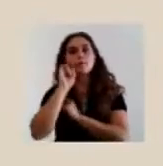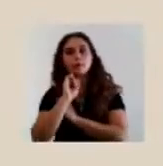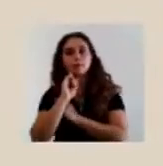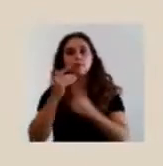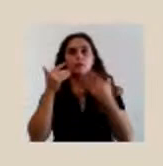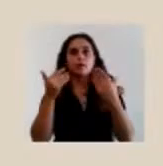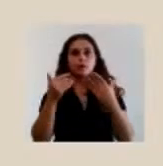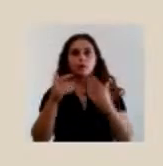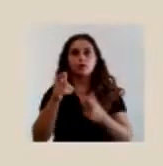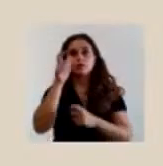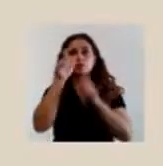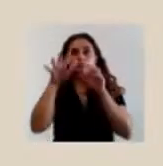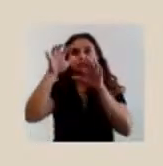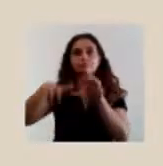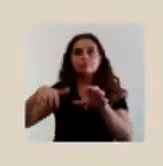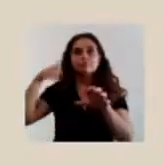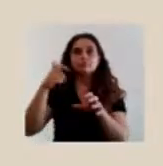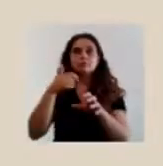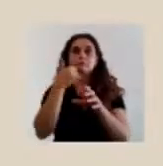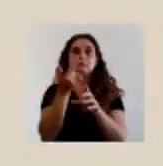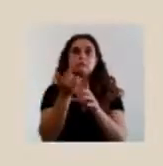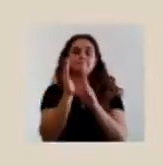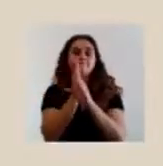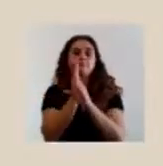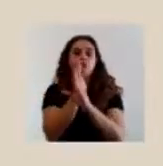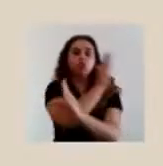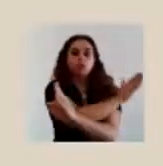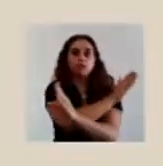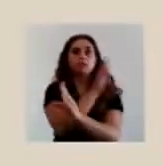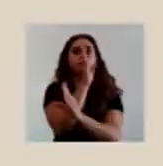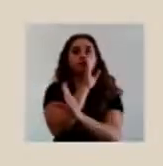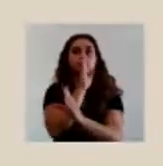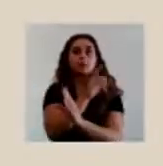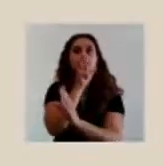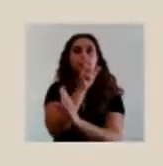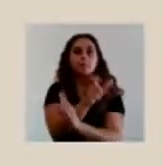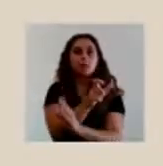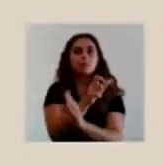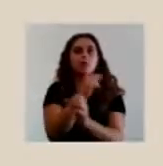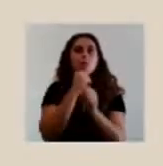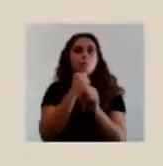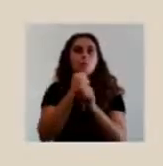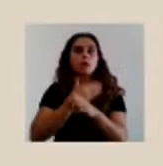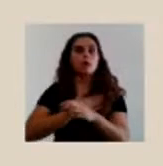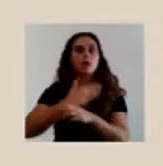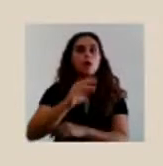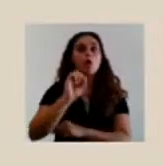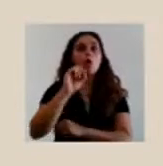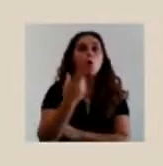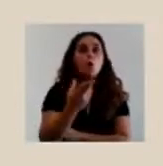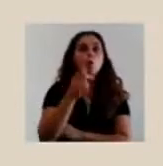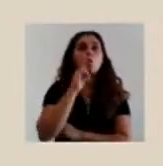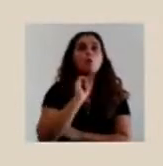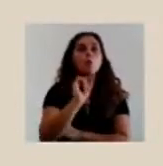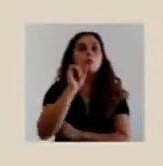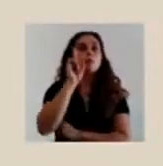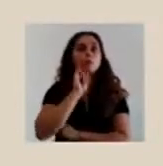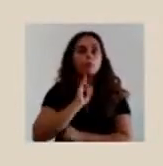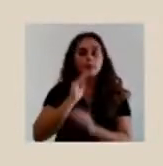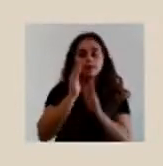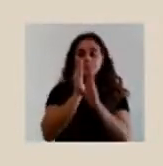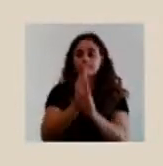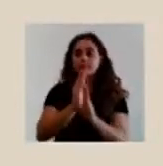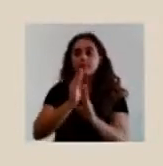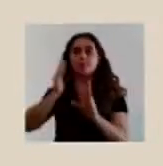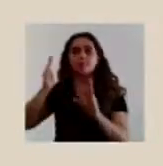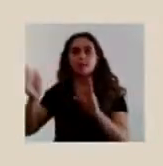now the audience has to shout left if the presented word corresponds to a career or the name of a woman, and